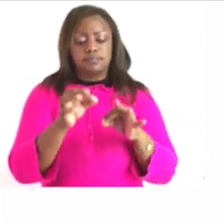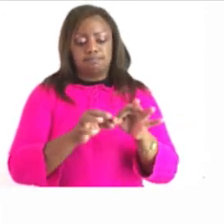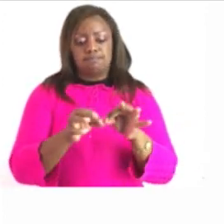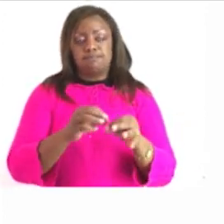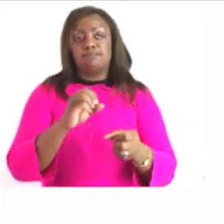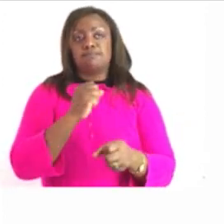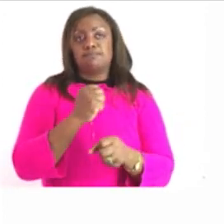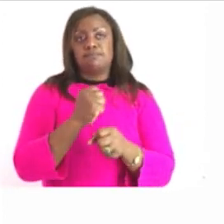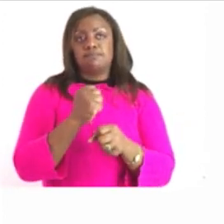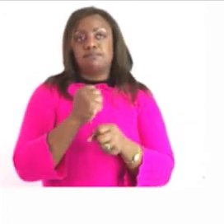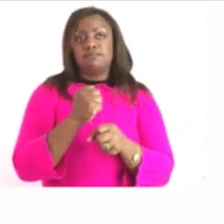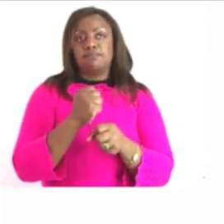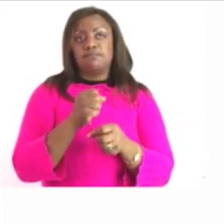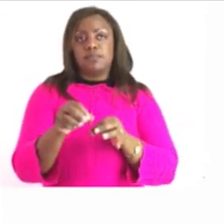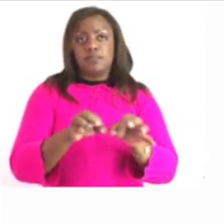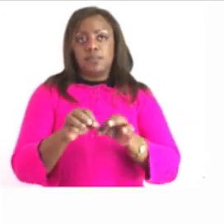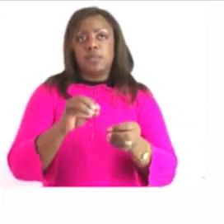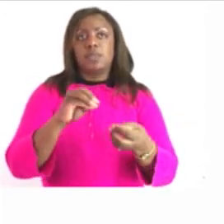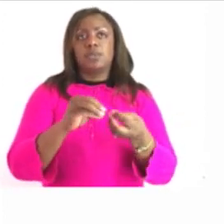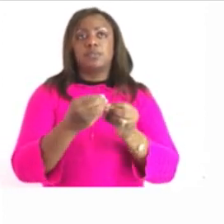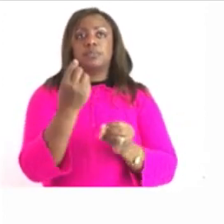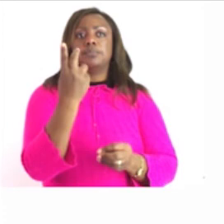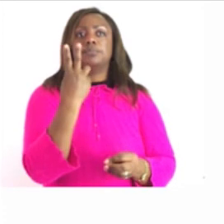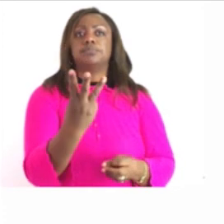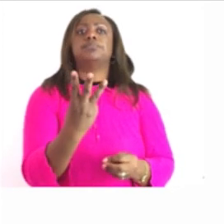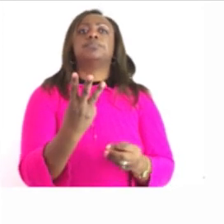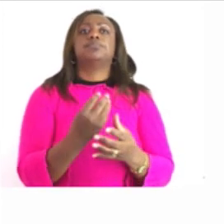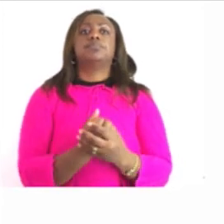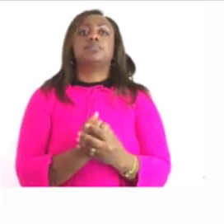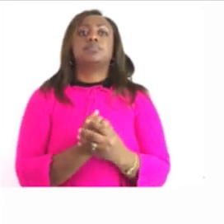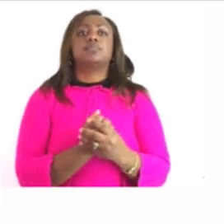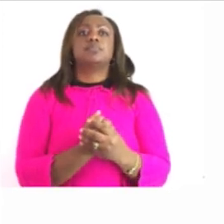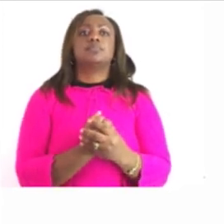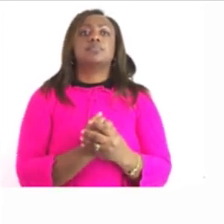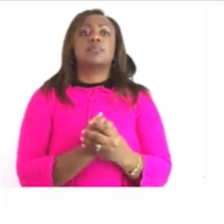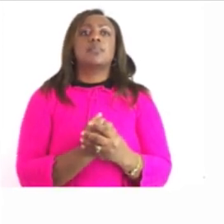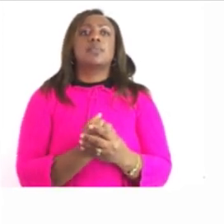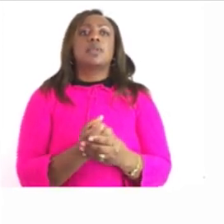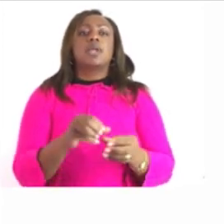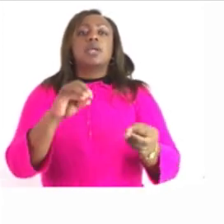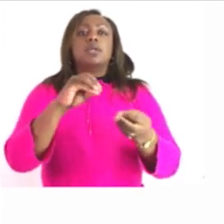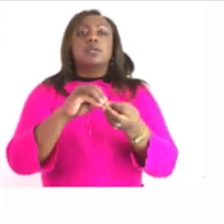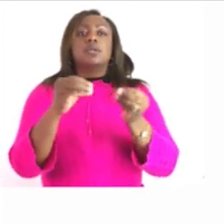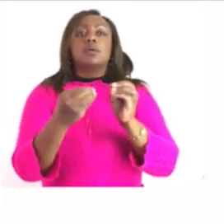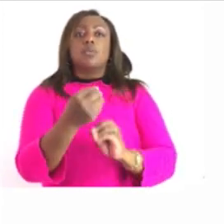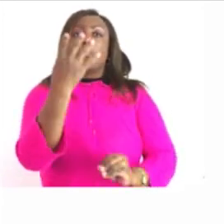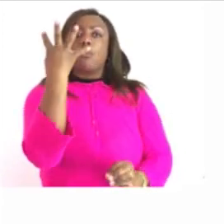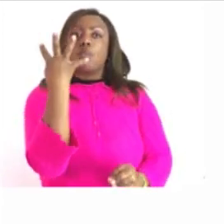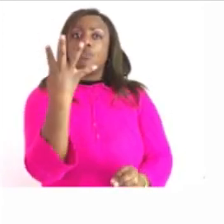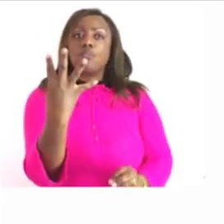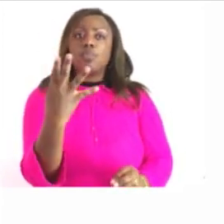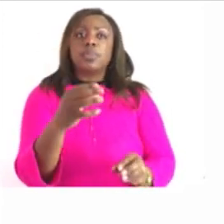Those are the ones that they've looked at the functions. You don't have to give the functions that I haven't looked at today. You only give the functions that we have